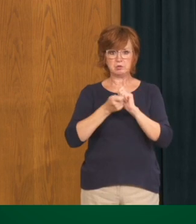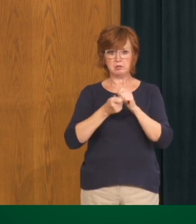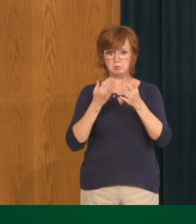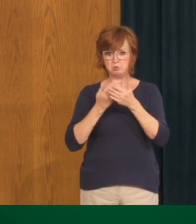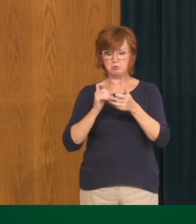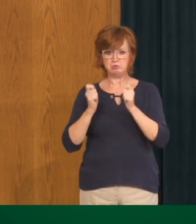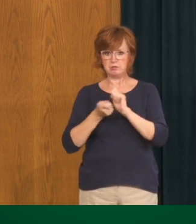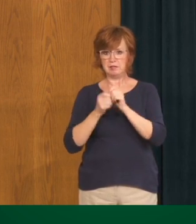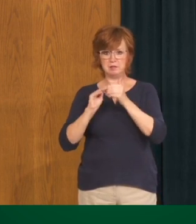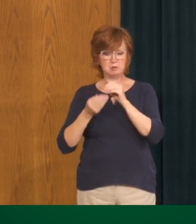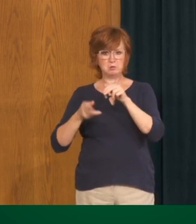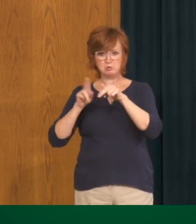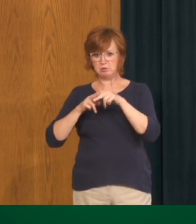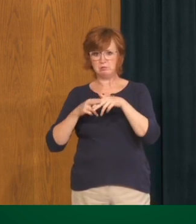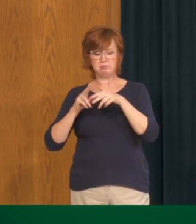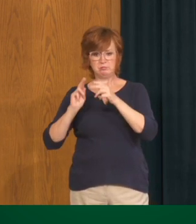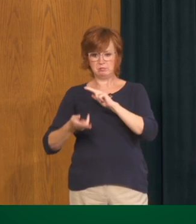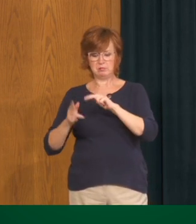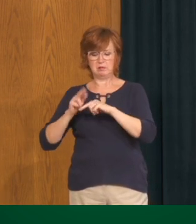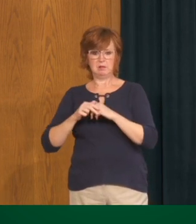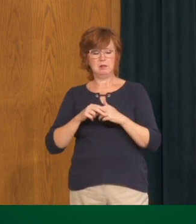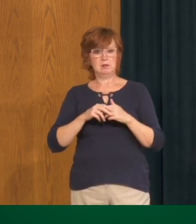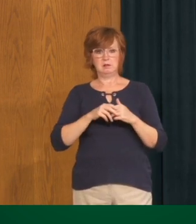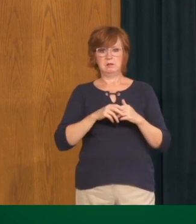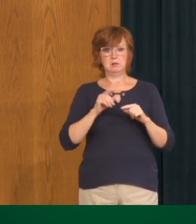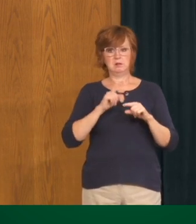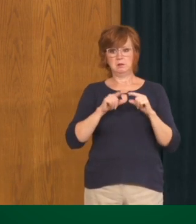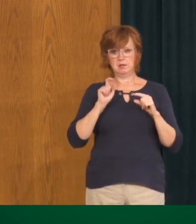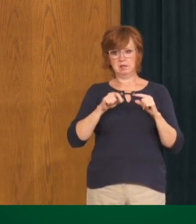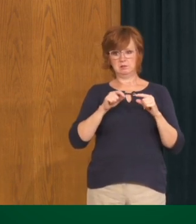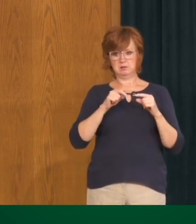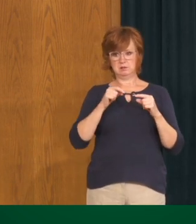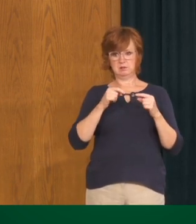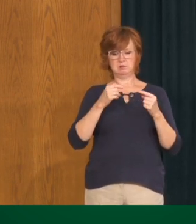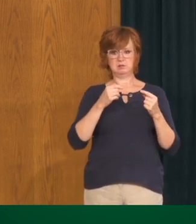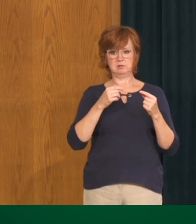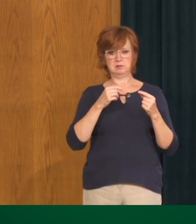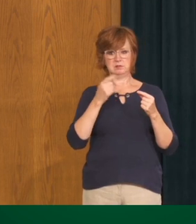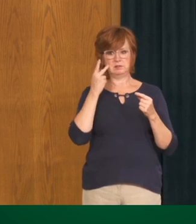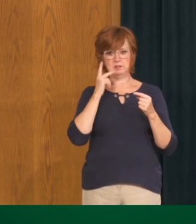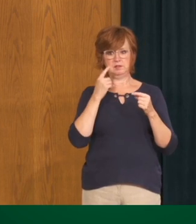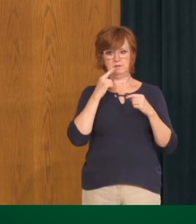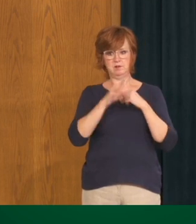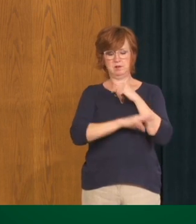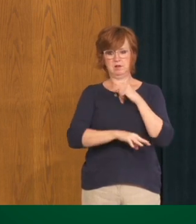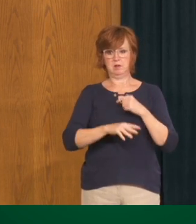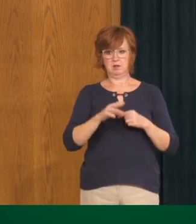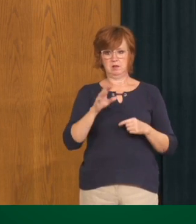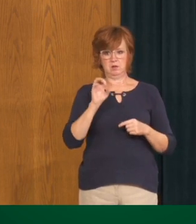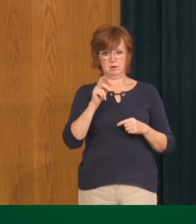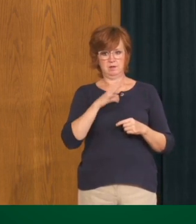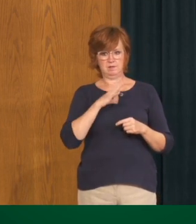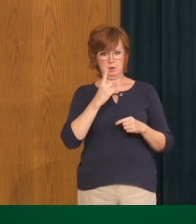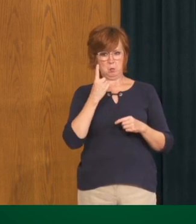changing, and they could well change the other way before school starts. But we will wait and see. I just want to go off one. Dr. Shahab, you just said